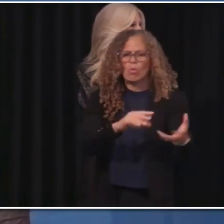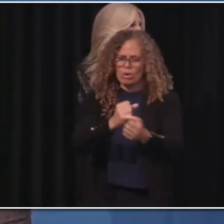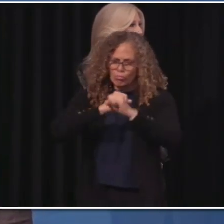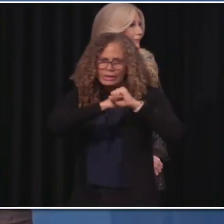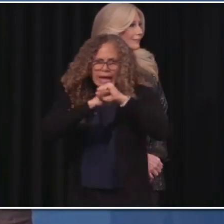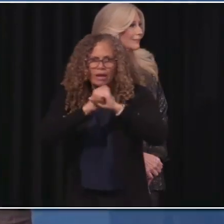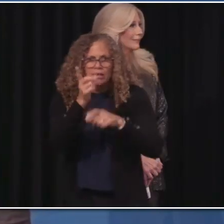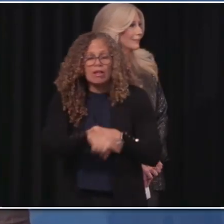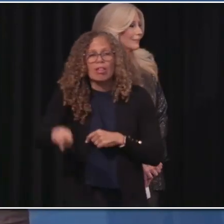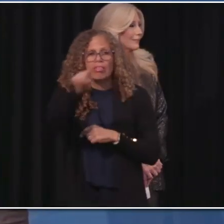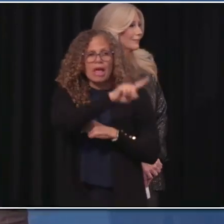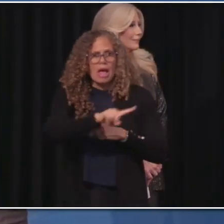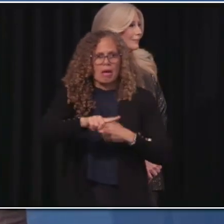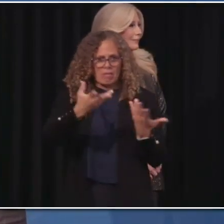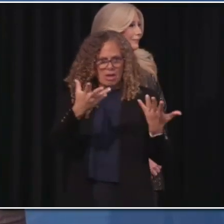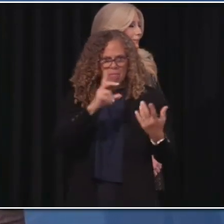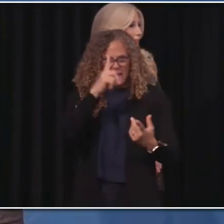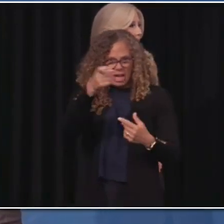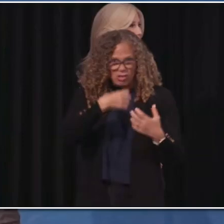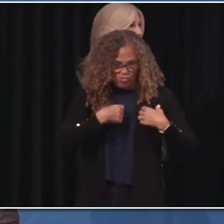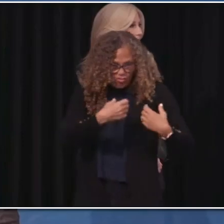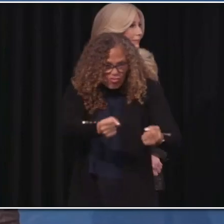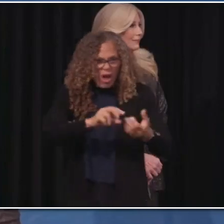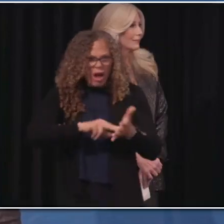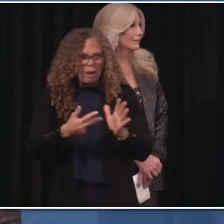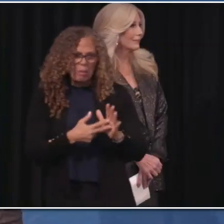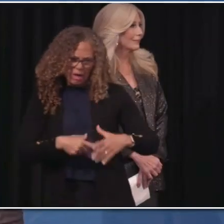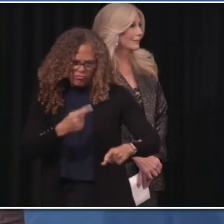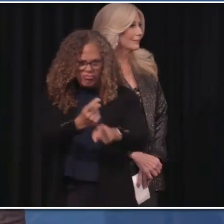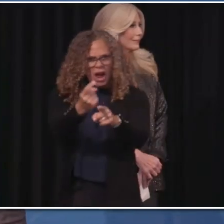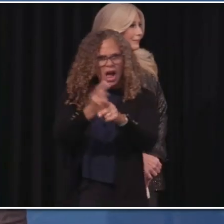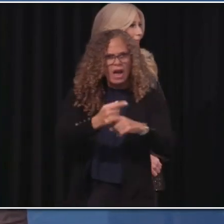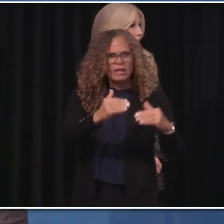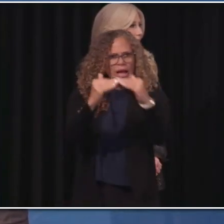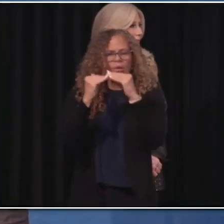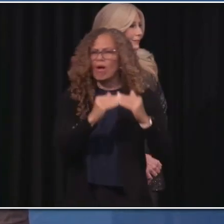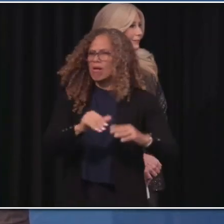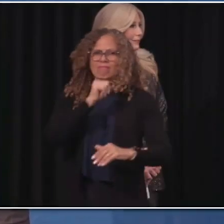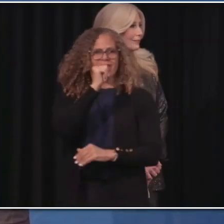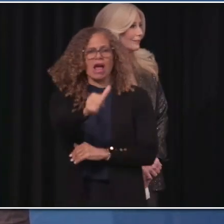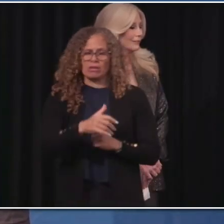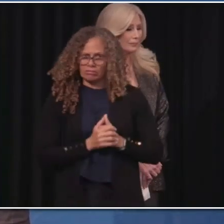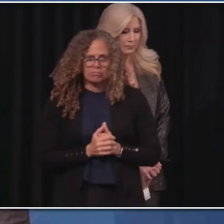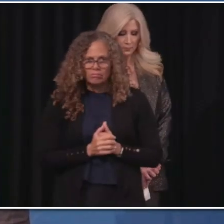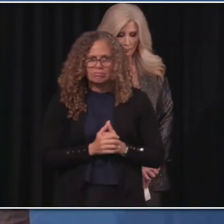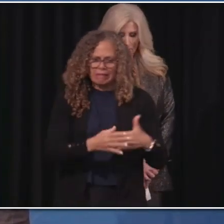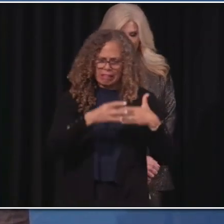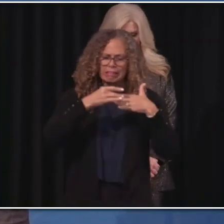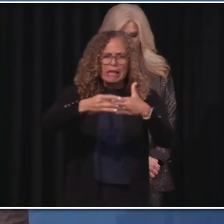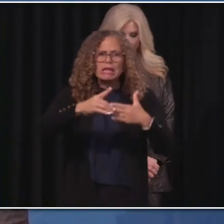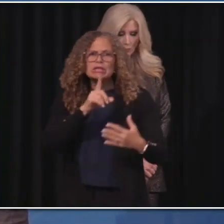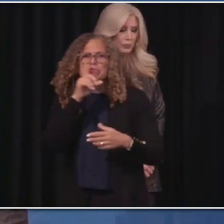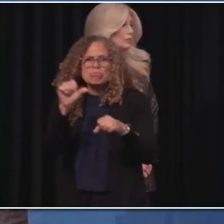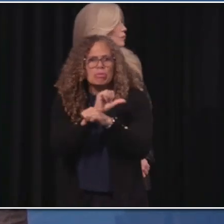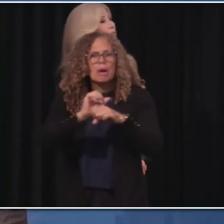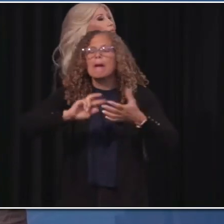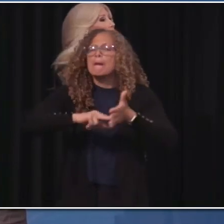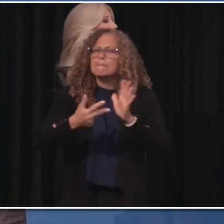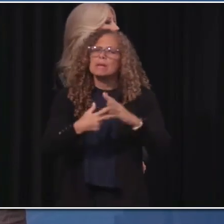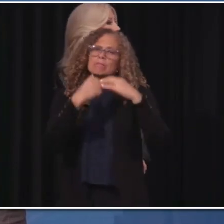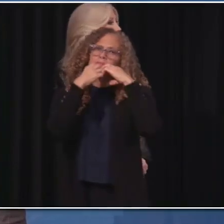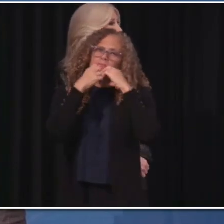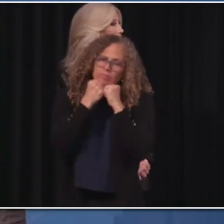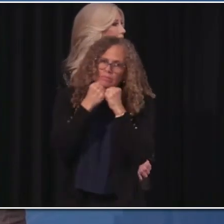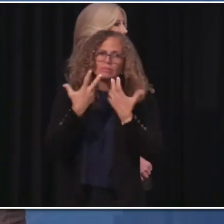right, and true leadership is defined by moral courage and compassion. That a fair